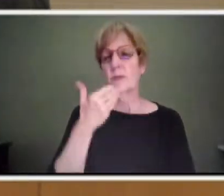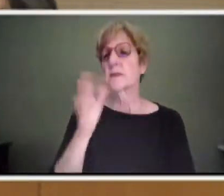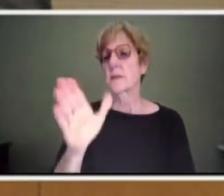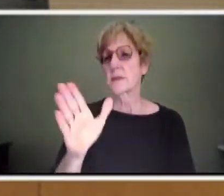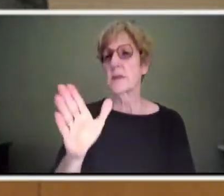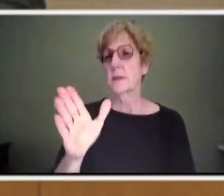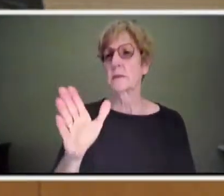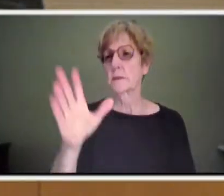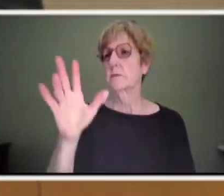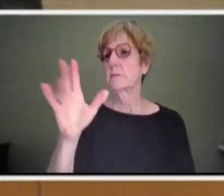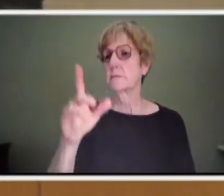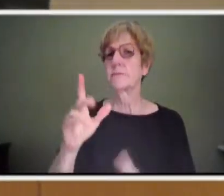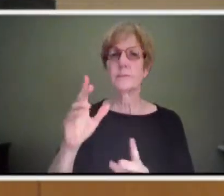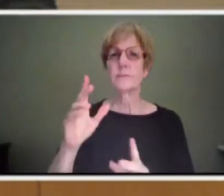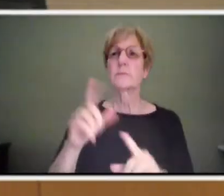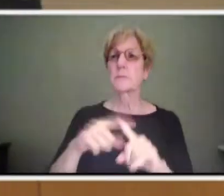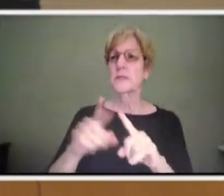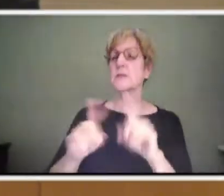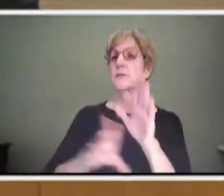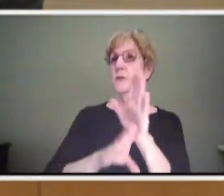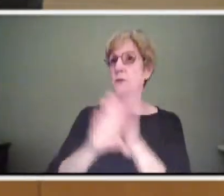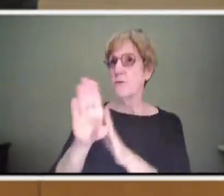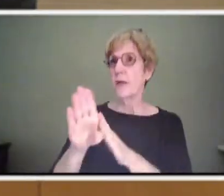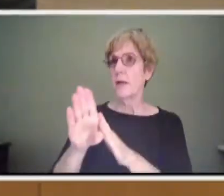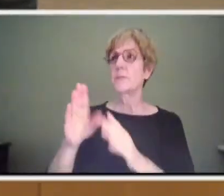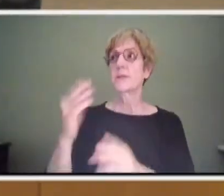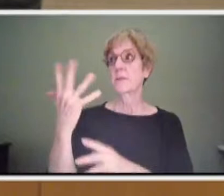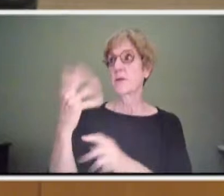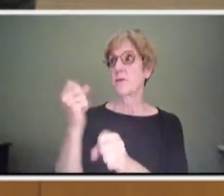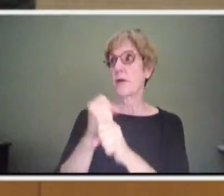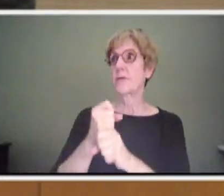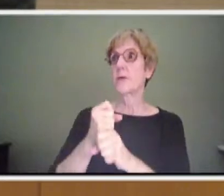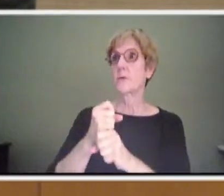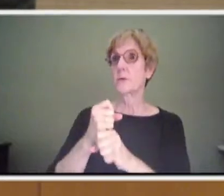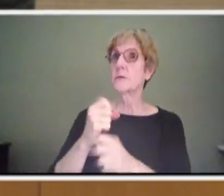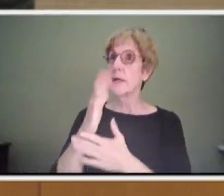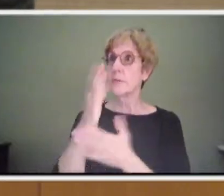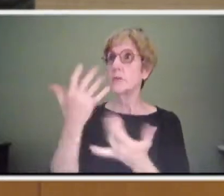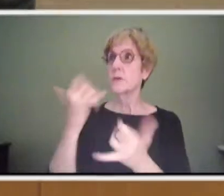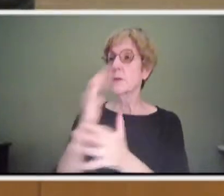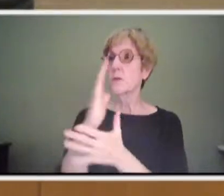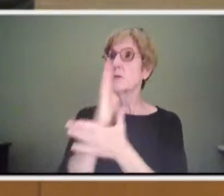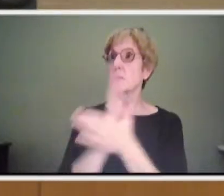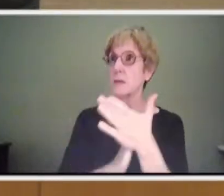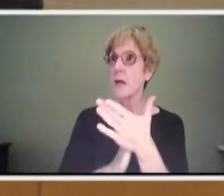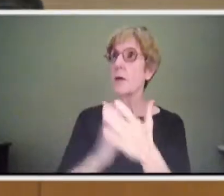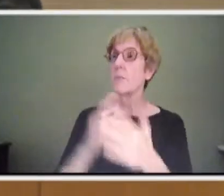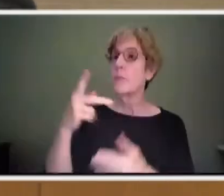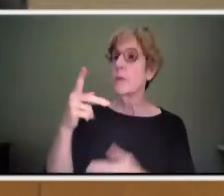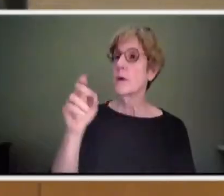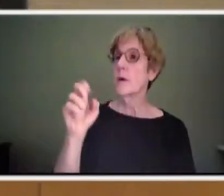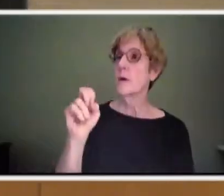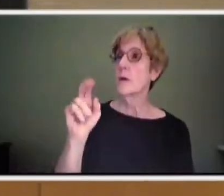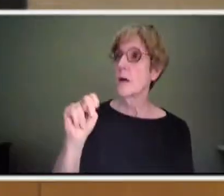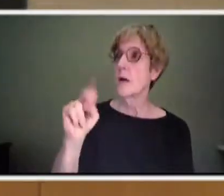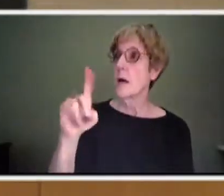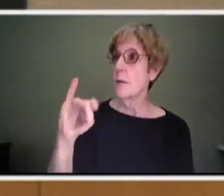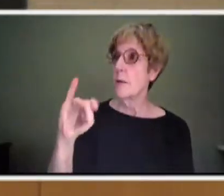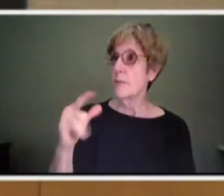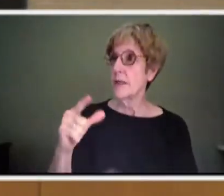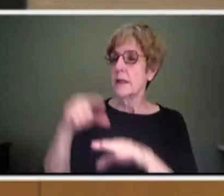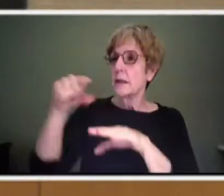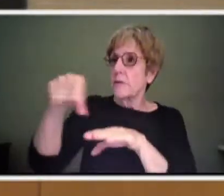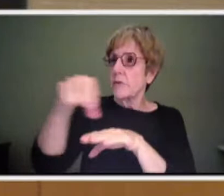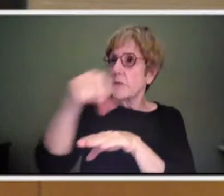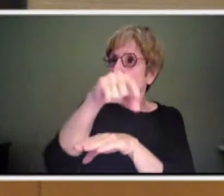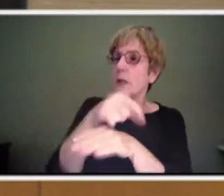the activity we've had in that area over the last 5 years. And we have some pending petitions infilling in and a little bit closer to